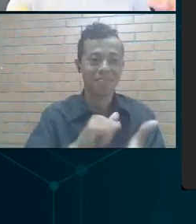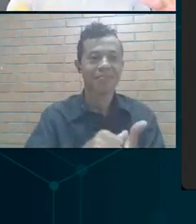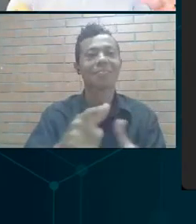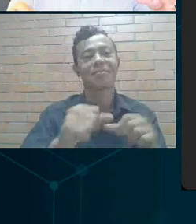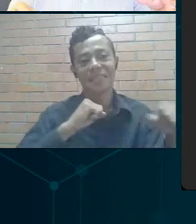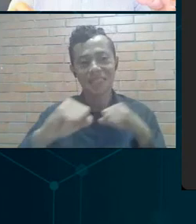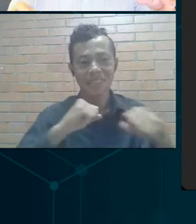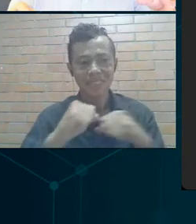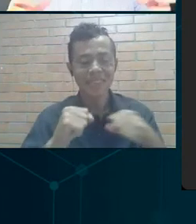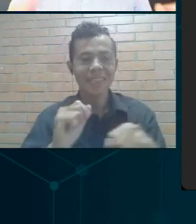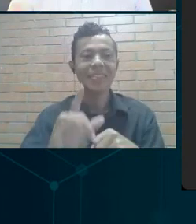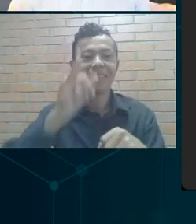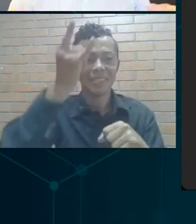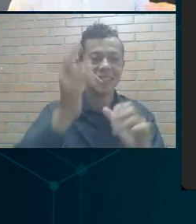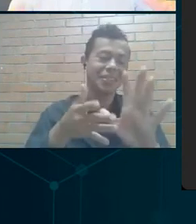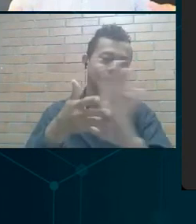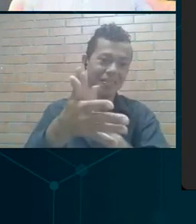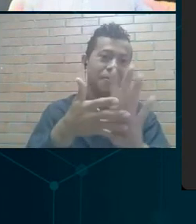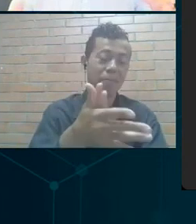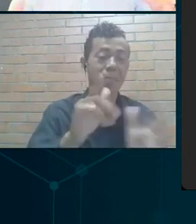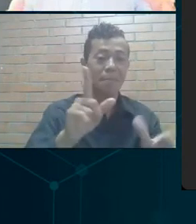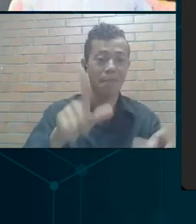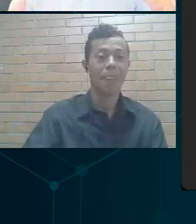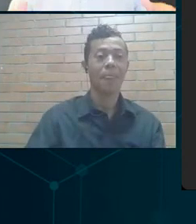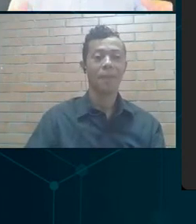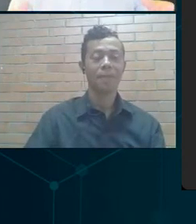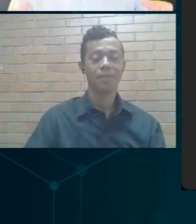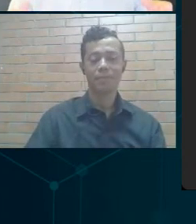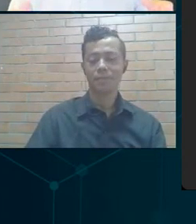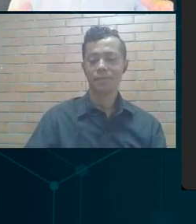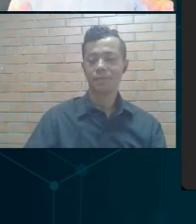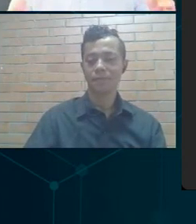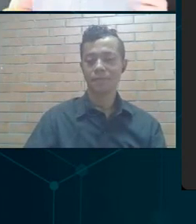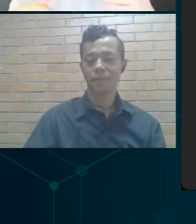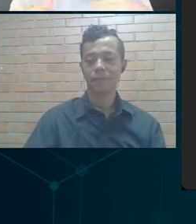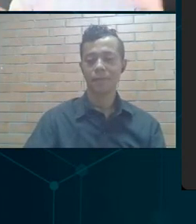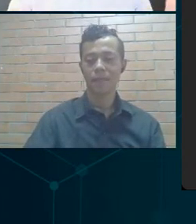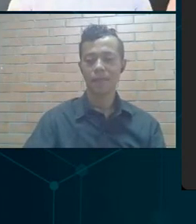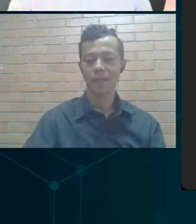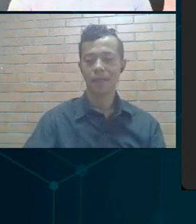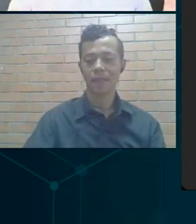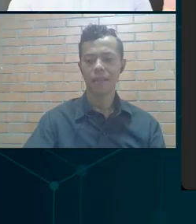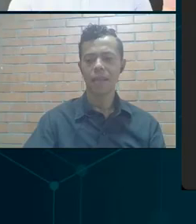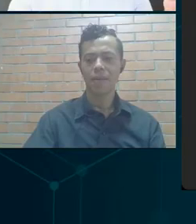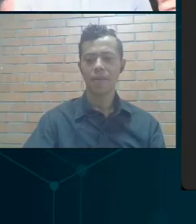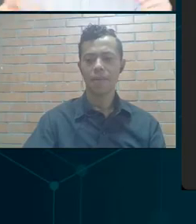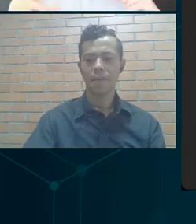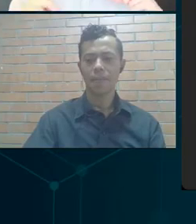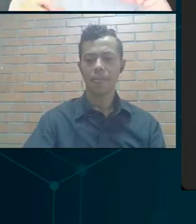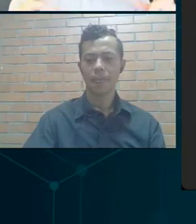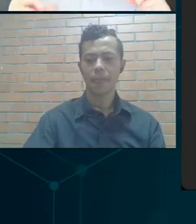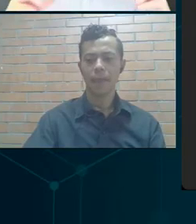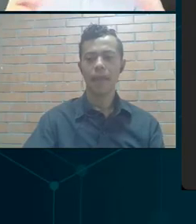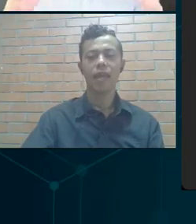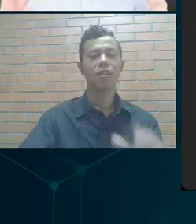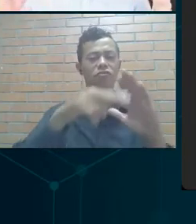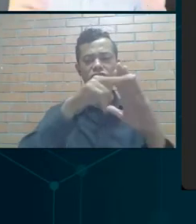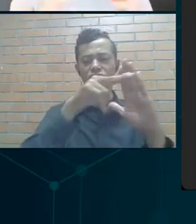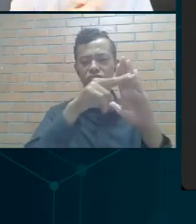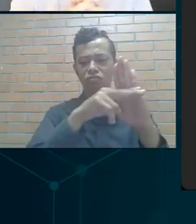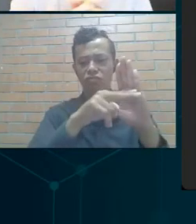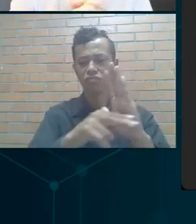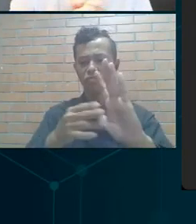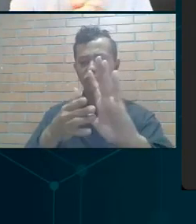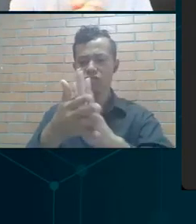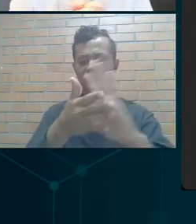well, proposed a standard to be able to do this. And it was beautiful in its simplicity, compact, half